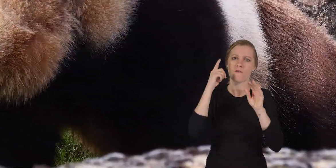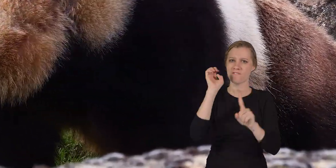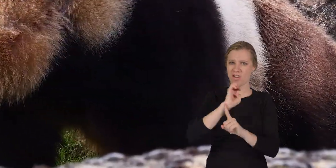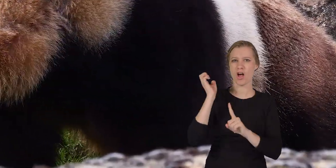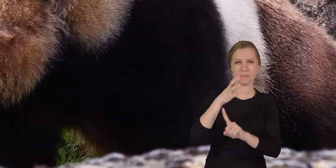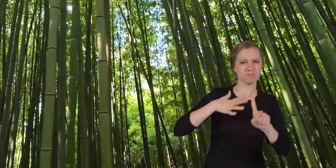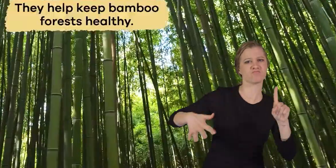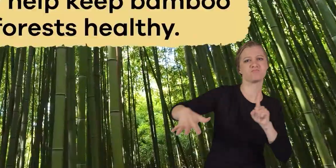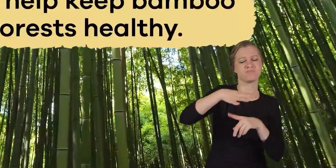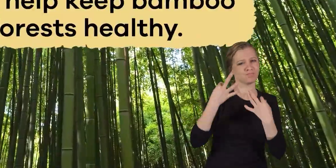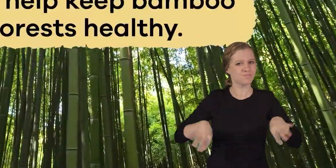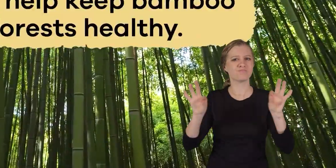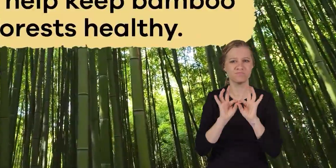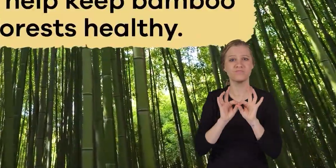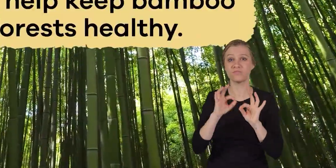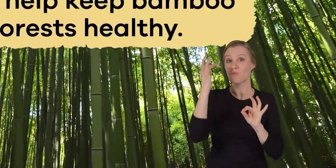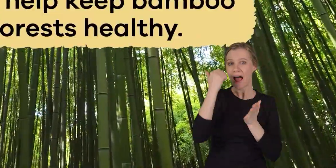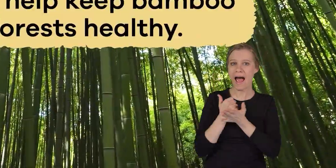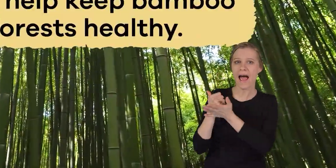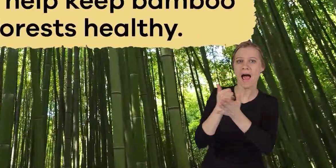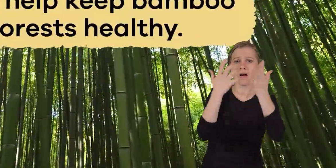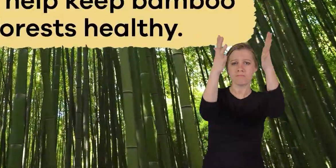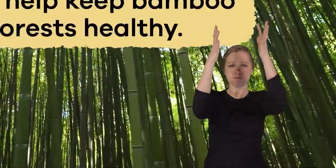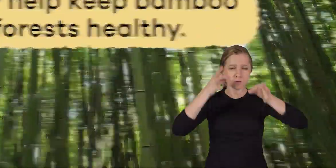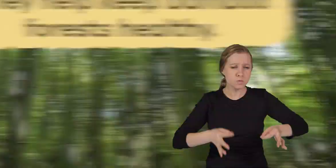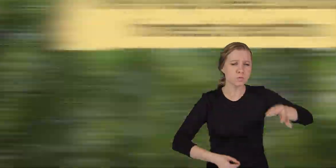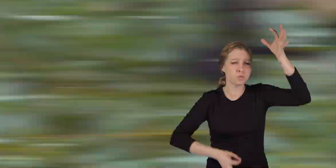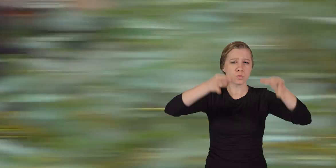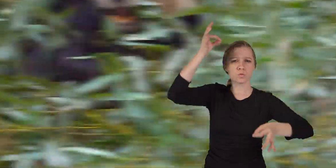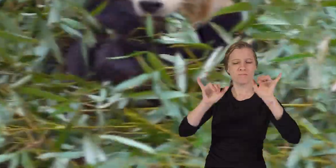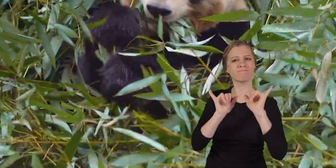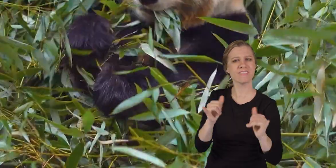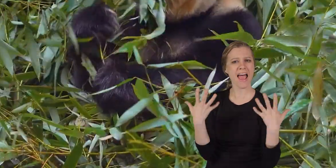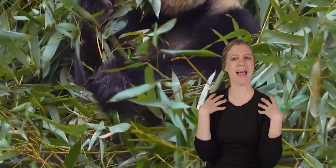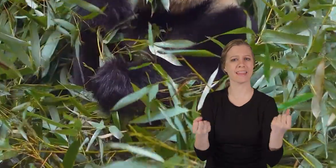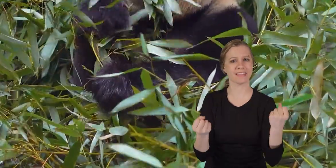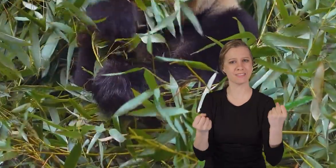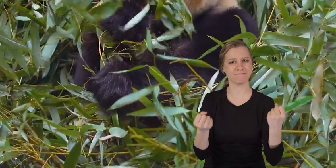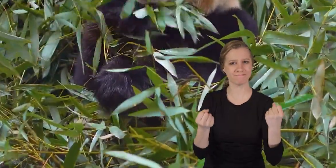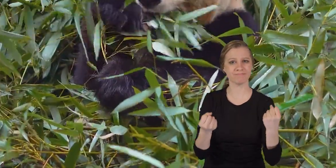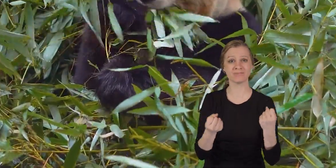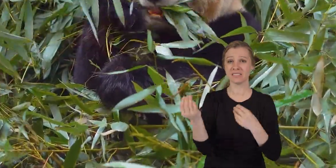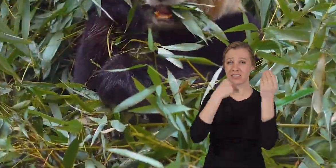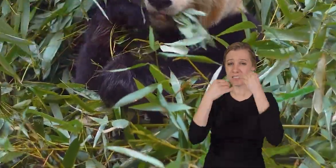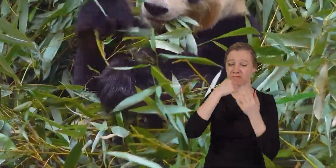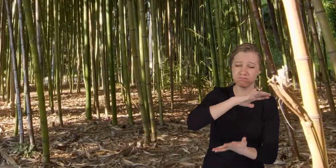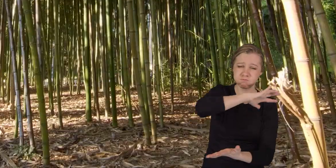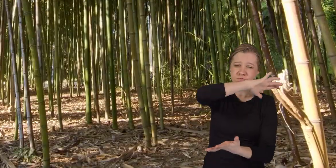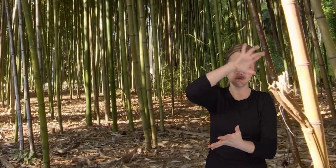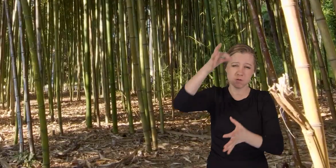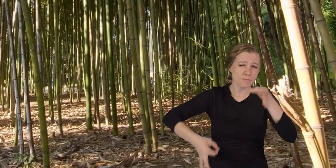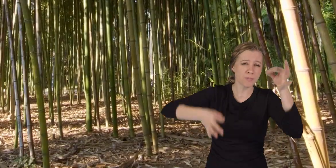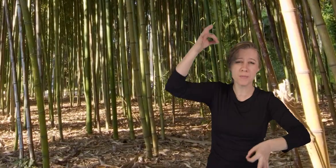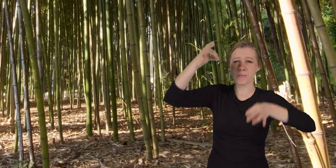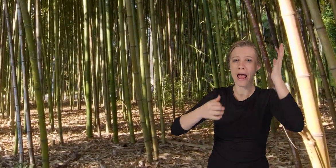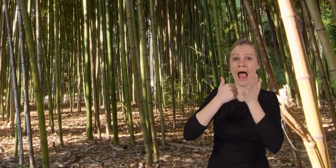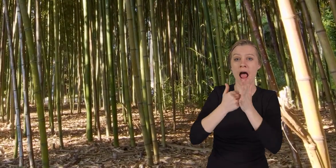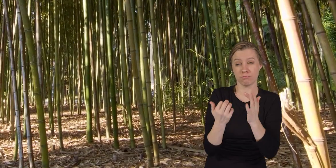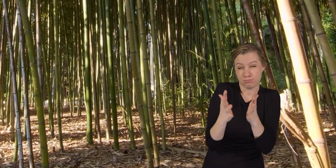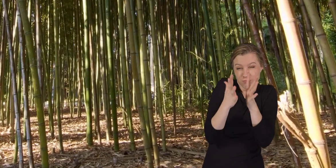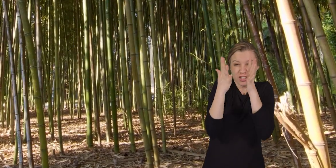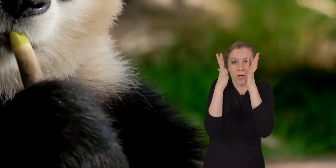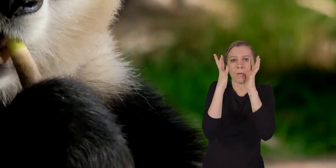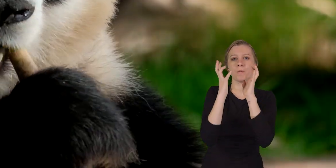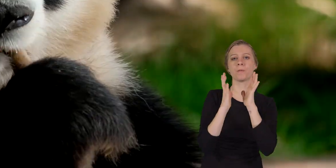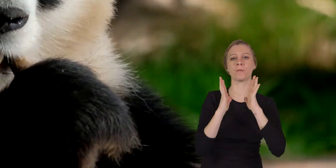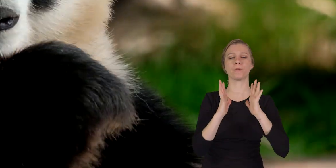for the environment because they help keep bamboo forests healthy. Eating large amounts of bamboo helps control these plants'